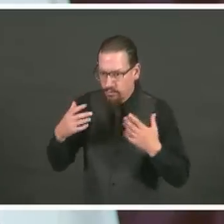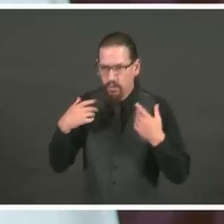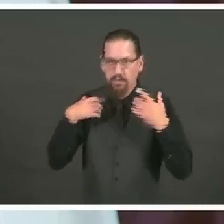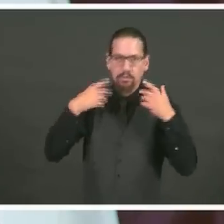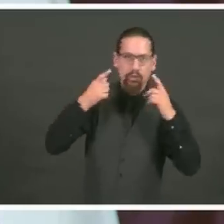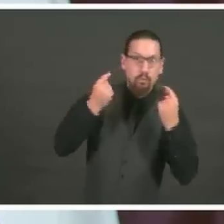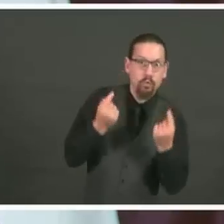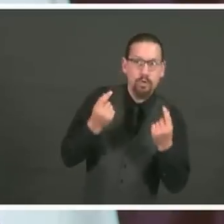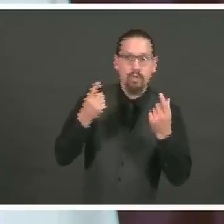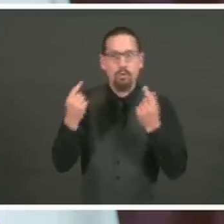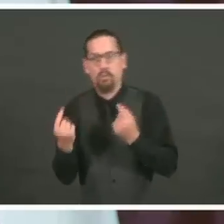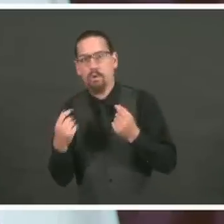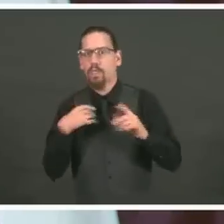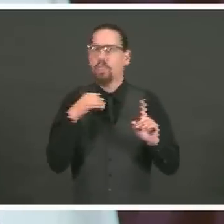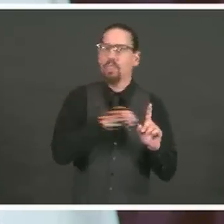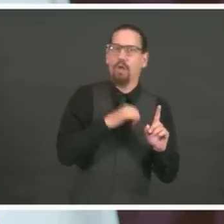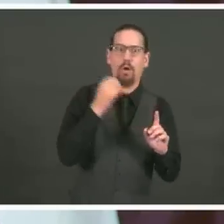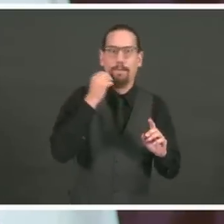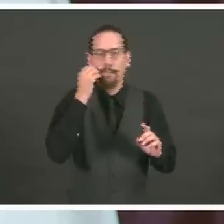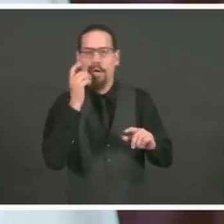working hard to get it below 2 days.